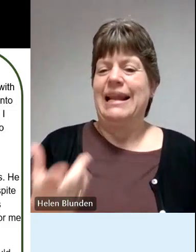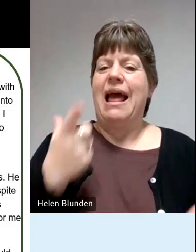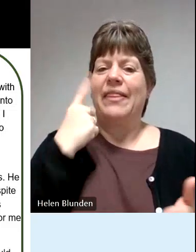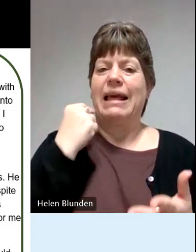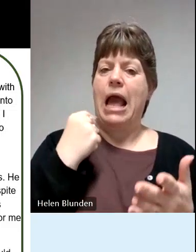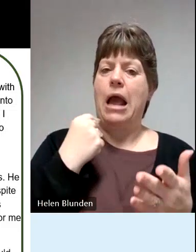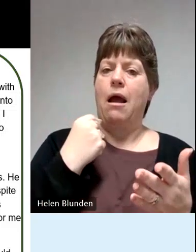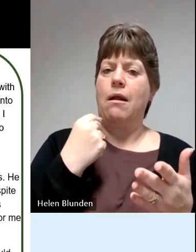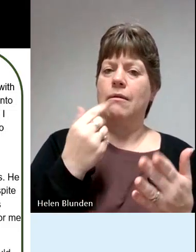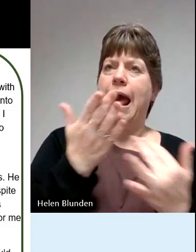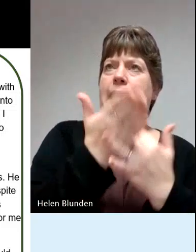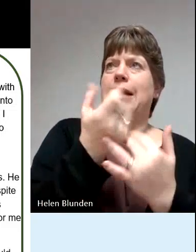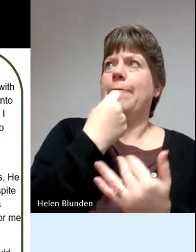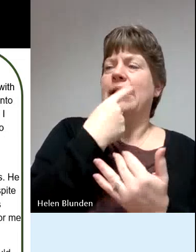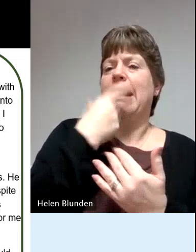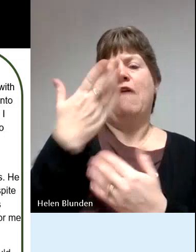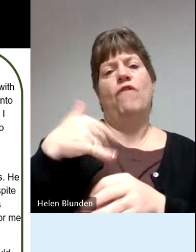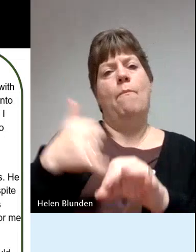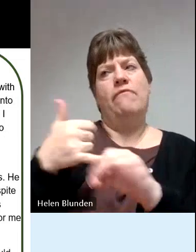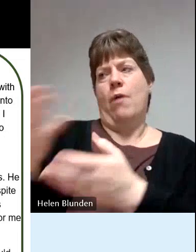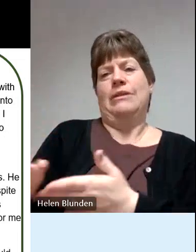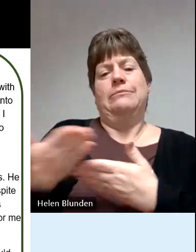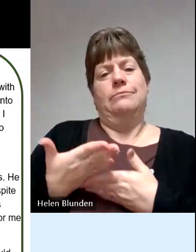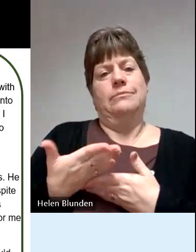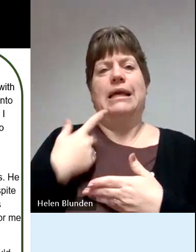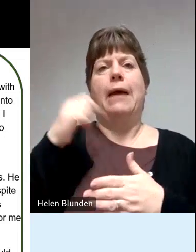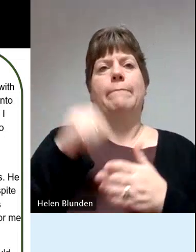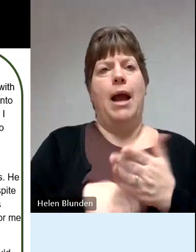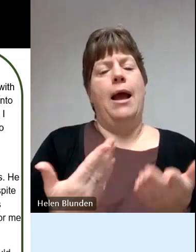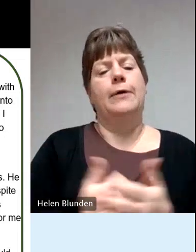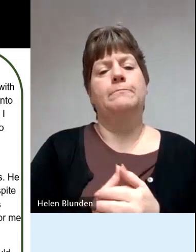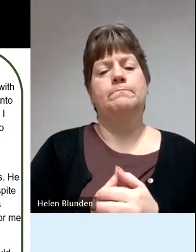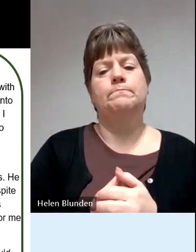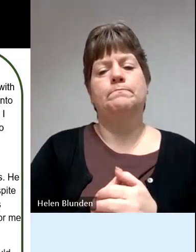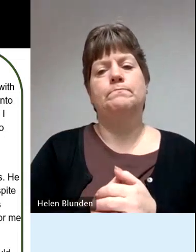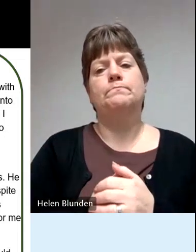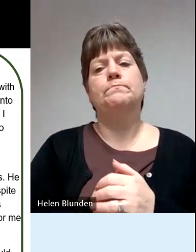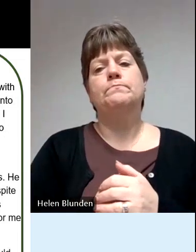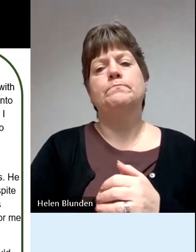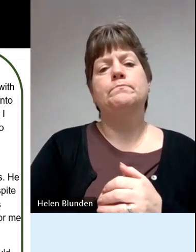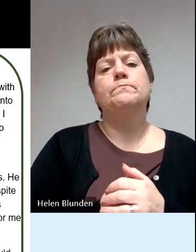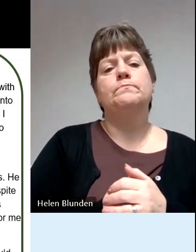the medication that the pharmacist has advised them in the first place that they need.